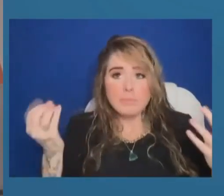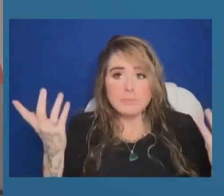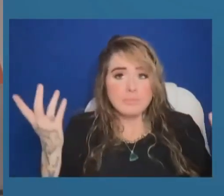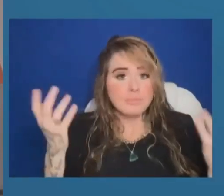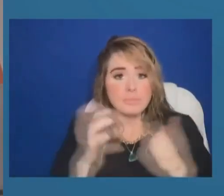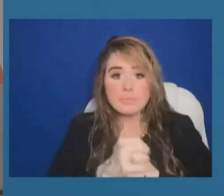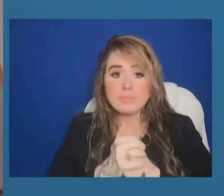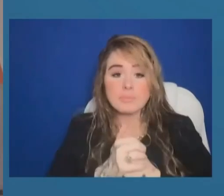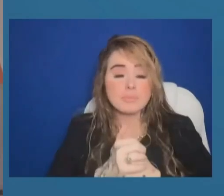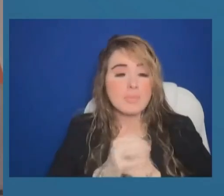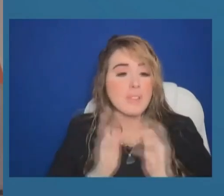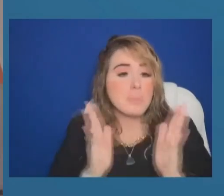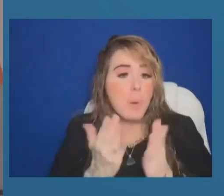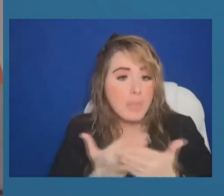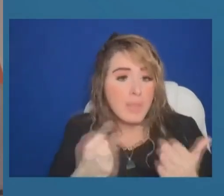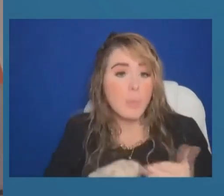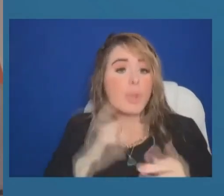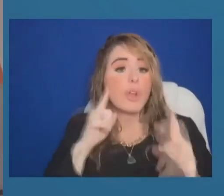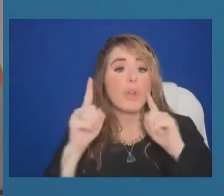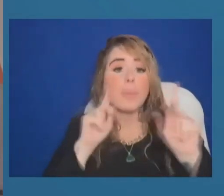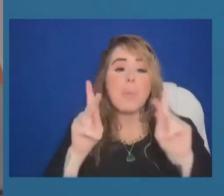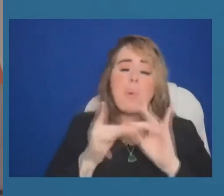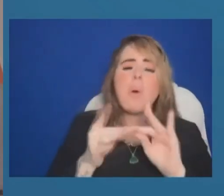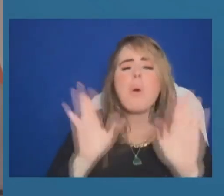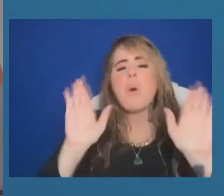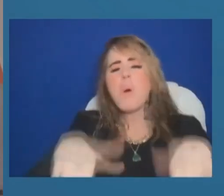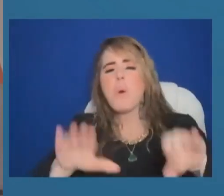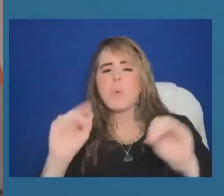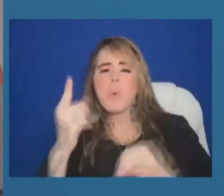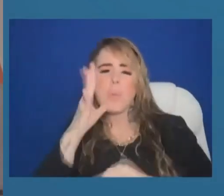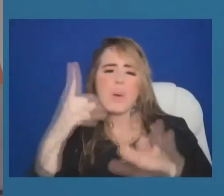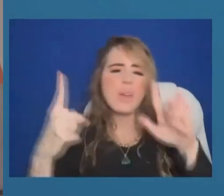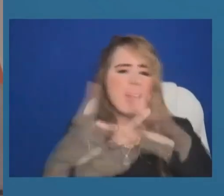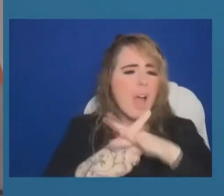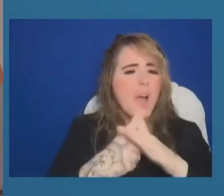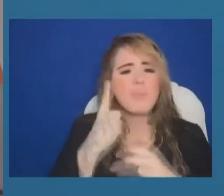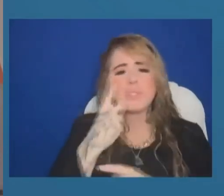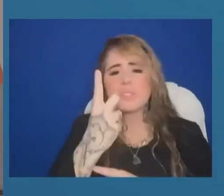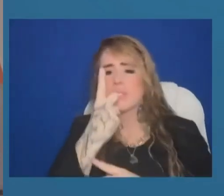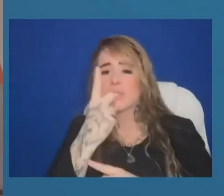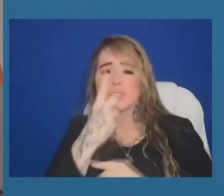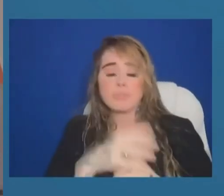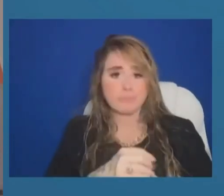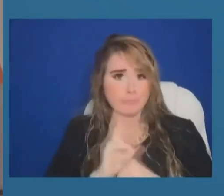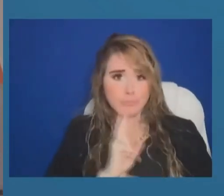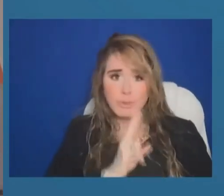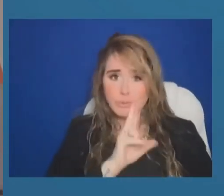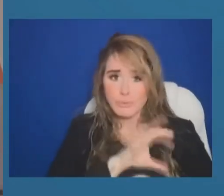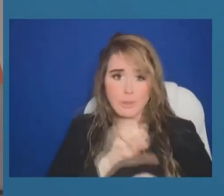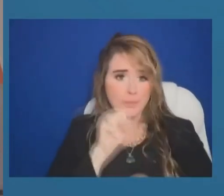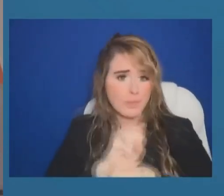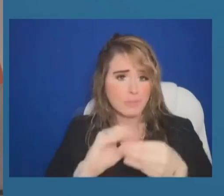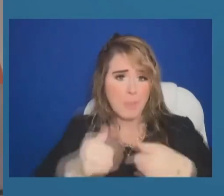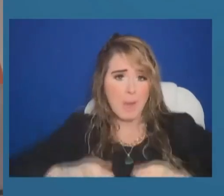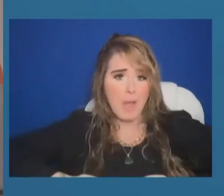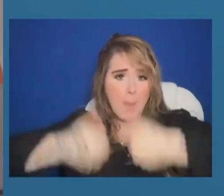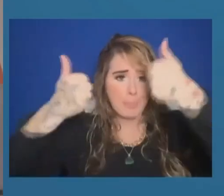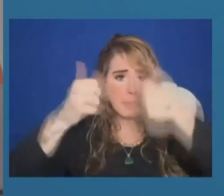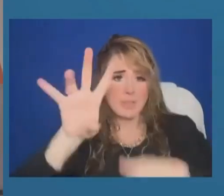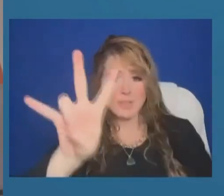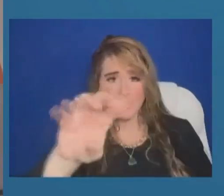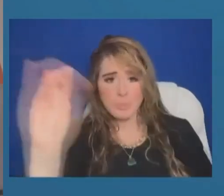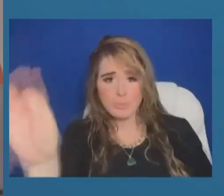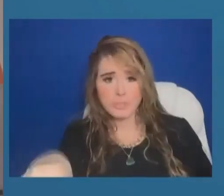small thing, we heard a lot of people, oh, no one's going to come here for dinner. Restaurant reservations up 7%